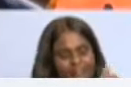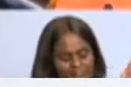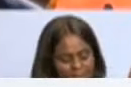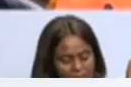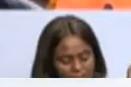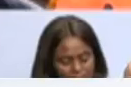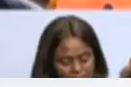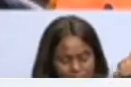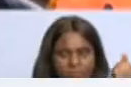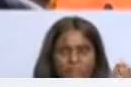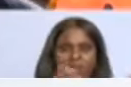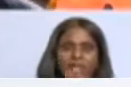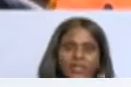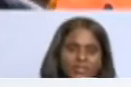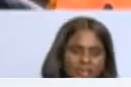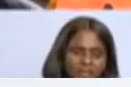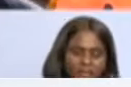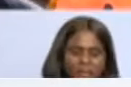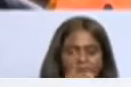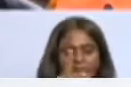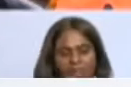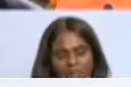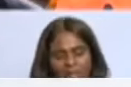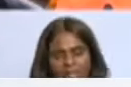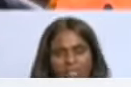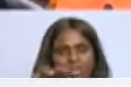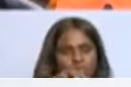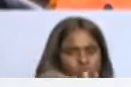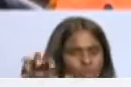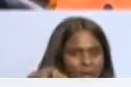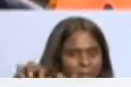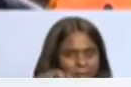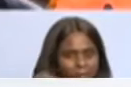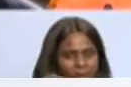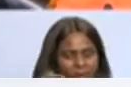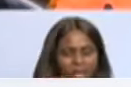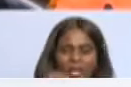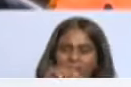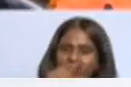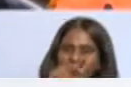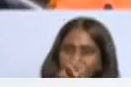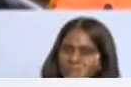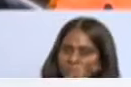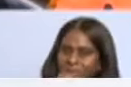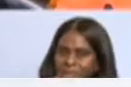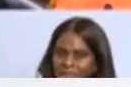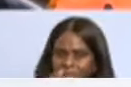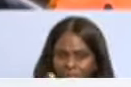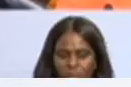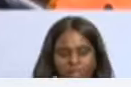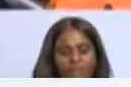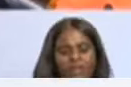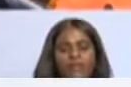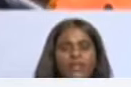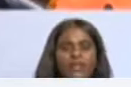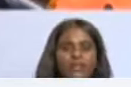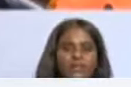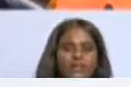cassava, rice, sorghum, pigeon peas, as well as groundnuts.